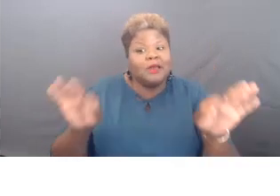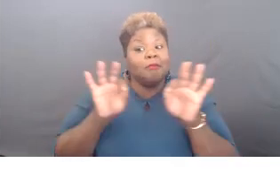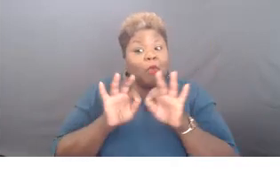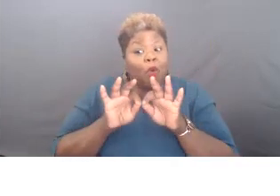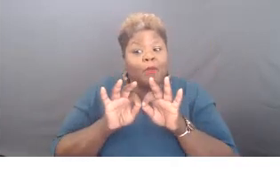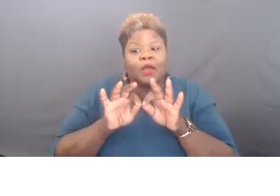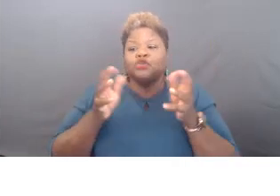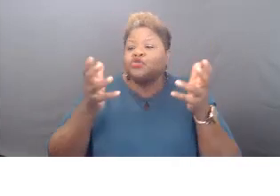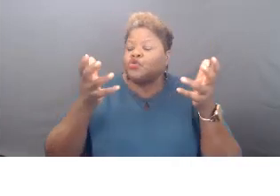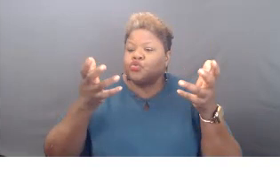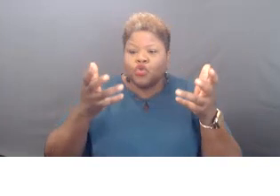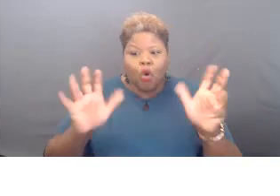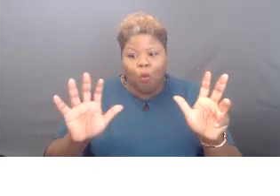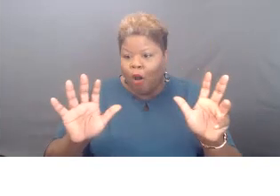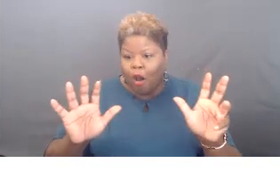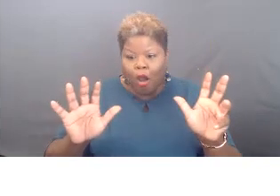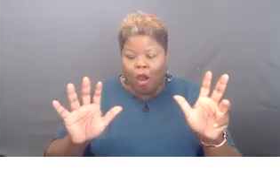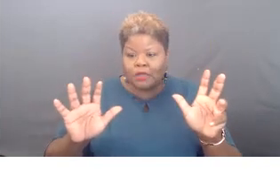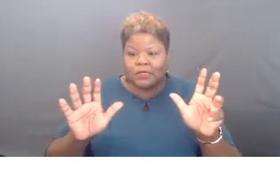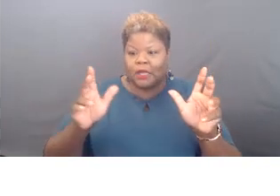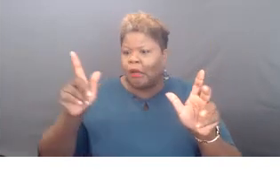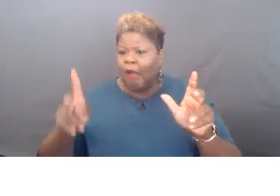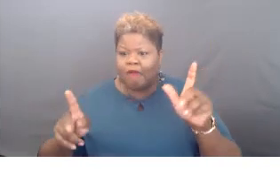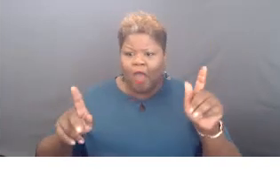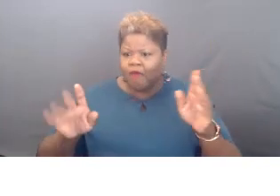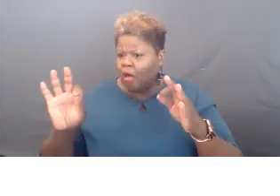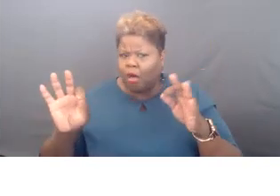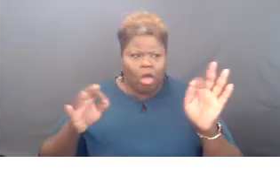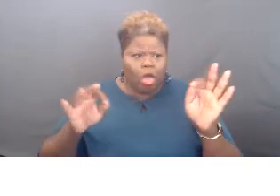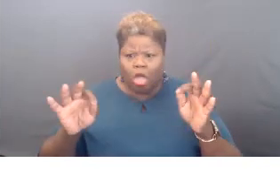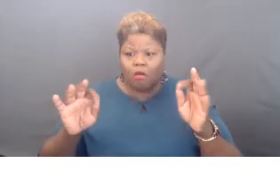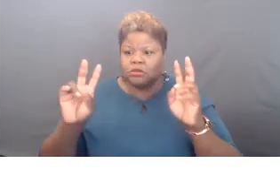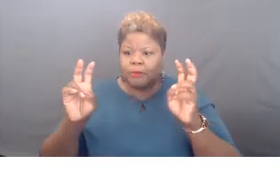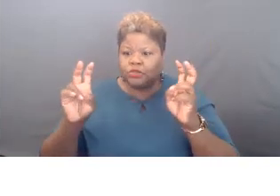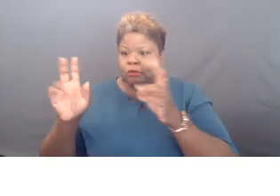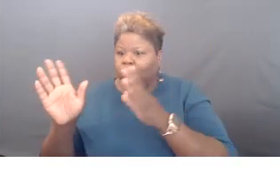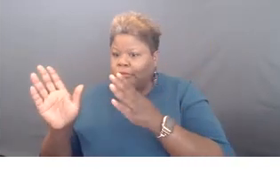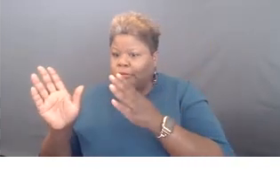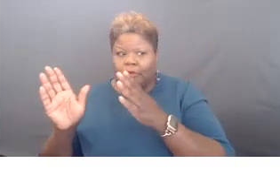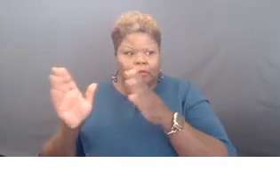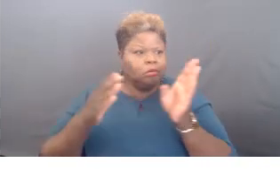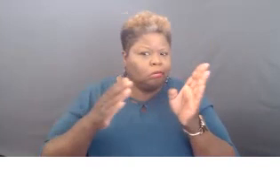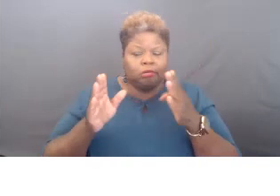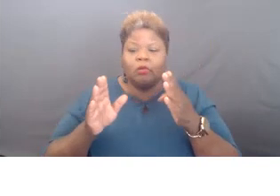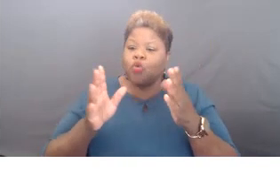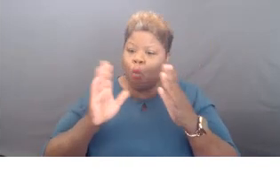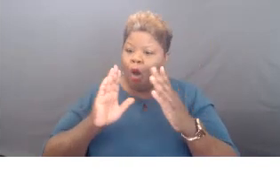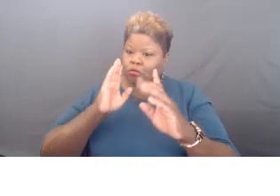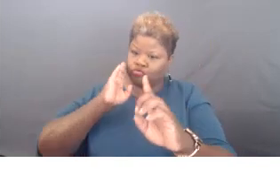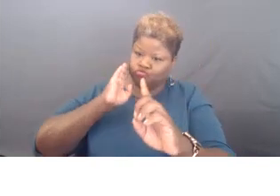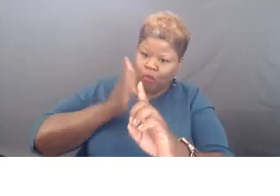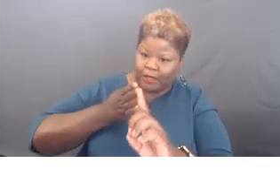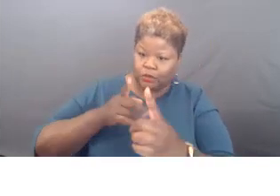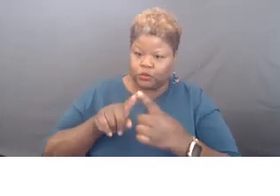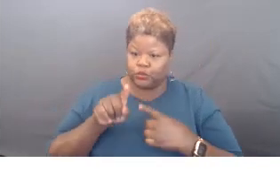be, you don't want to, divide attention between subject matter to make sure that people are